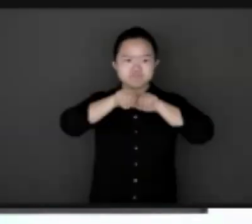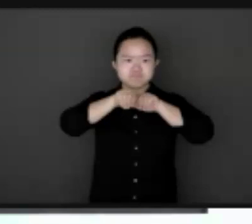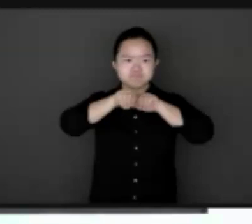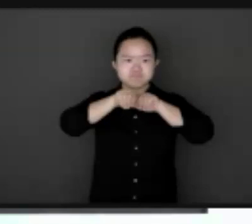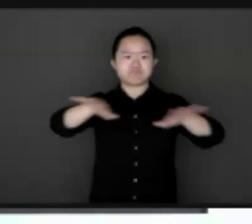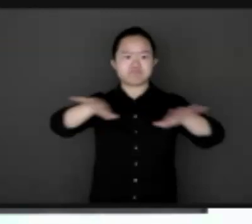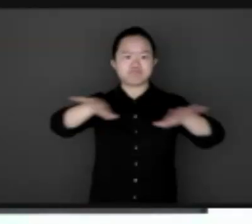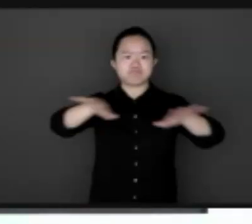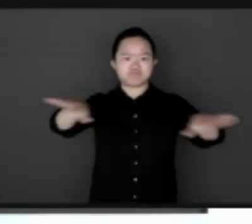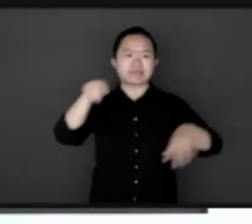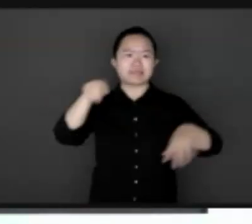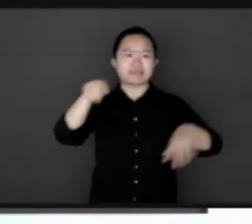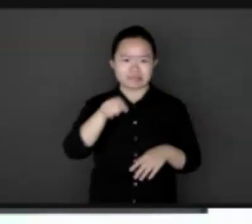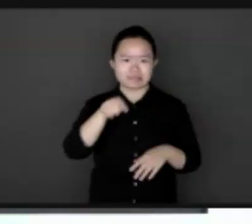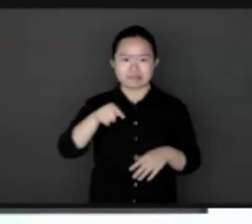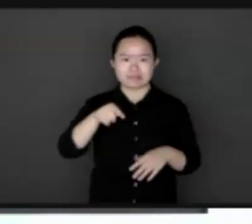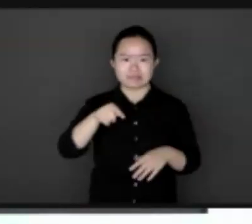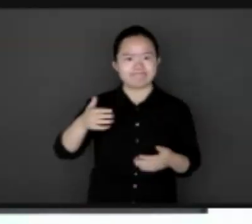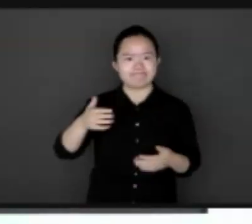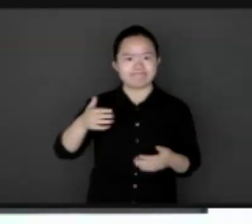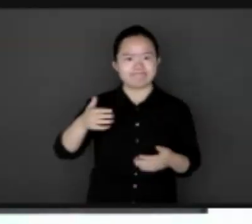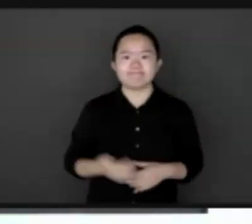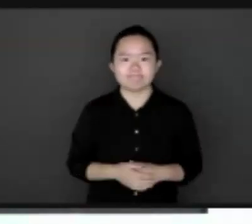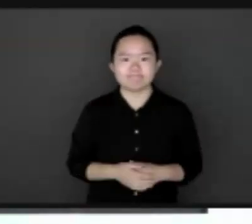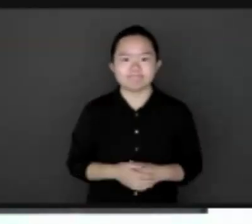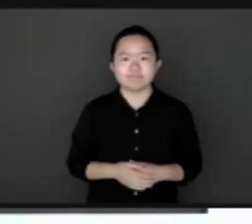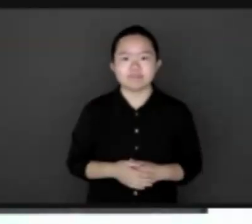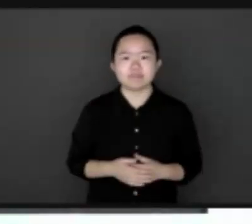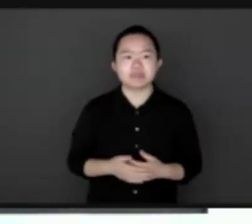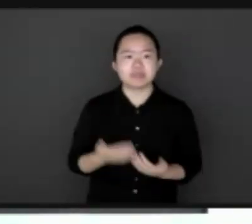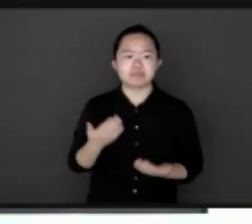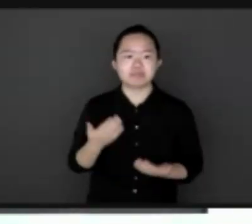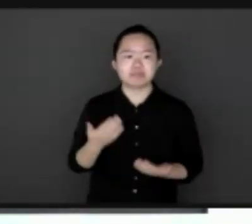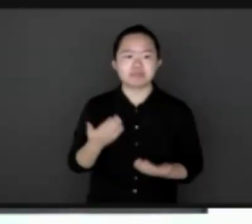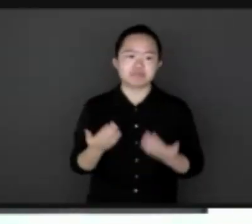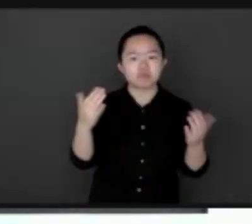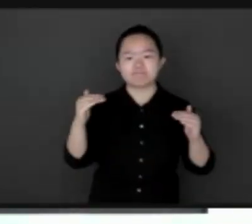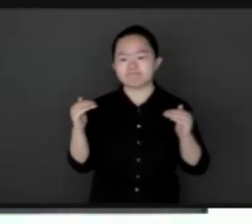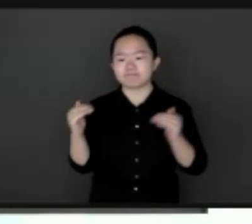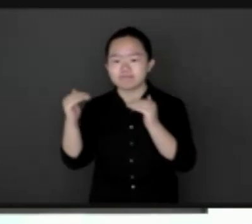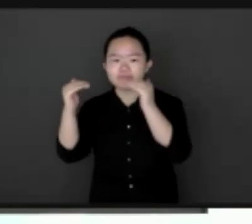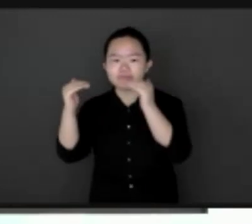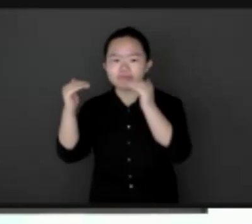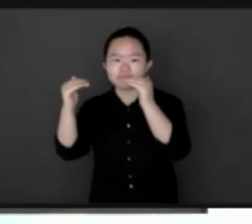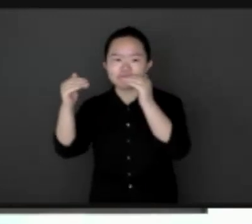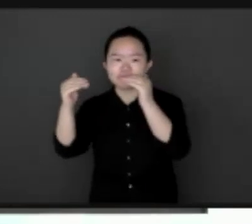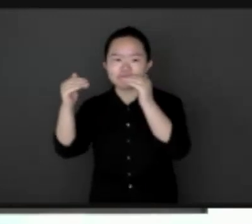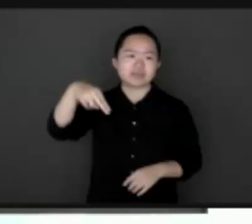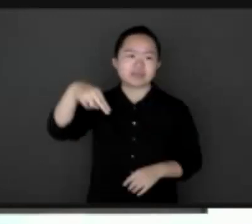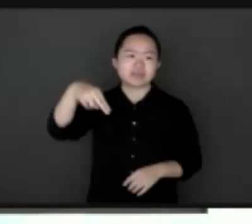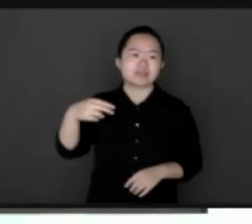That creates confusion. And for NGOs, of course, it's mostly a matter of